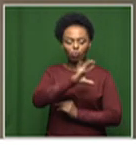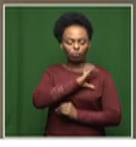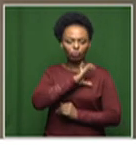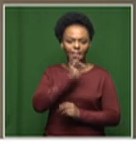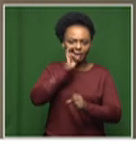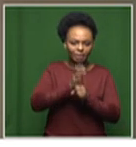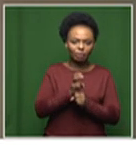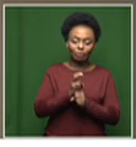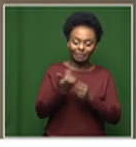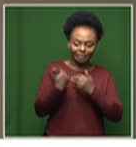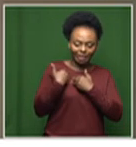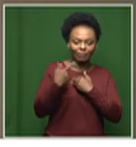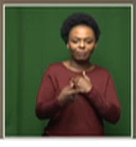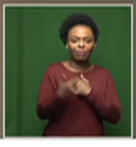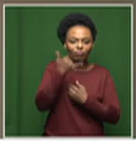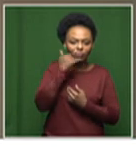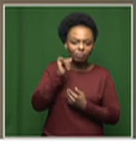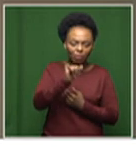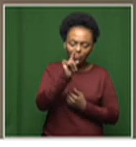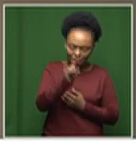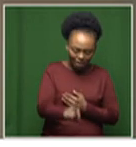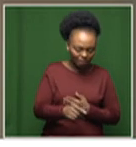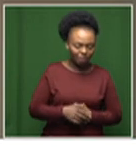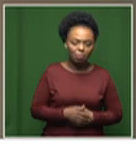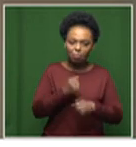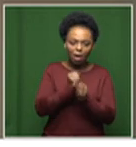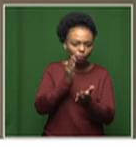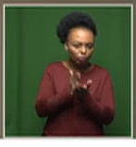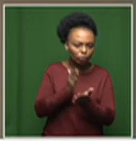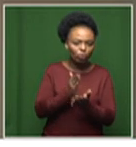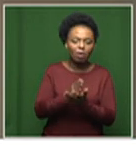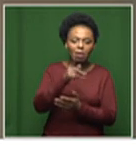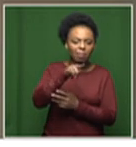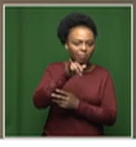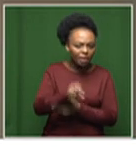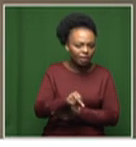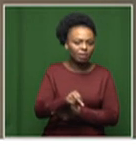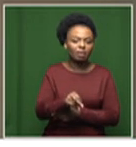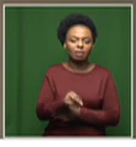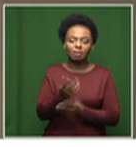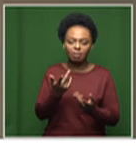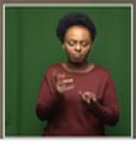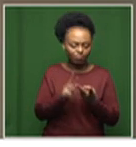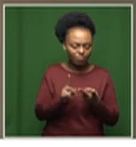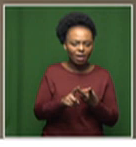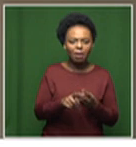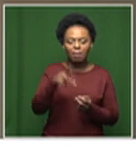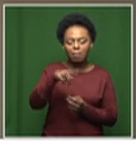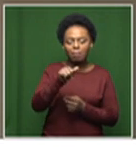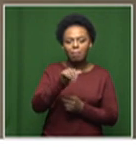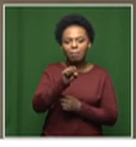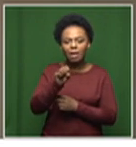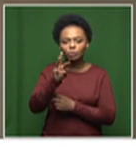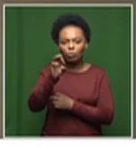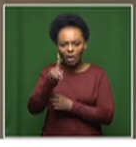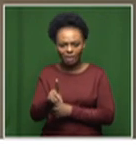secure our devices. We have to have anti-fraud on it. We have to make sure that we've got PIN codes and passwords on it. And that as a consumer, we